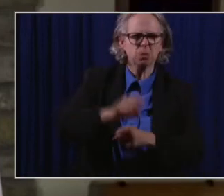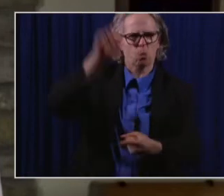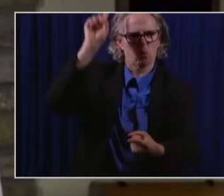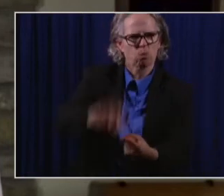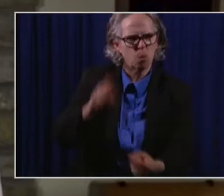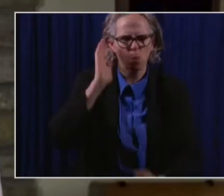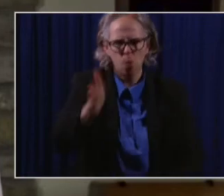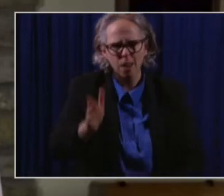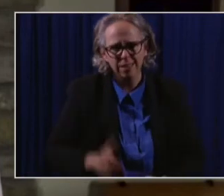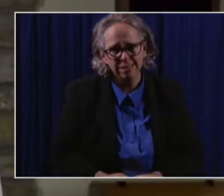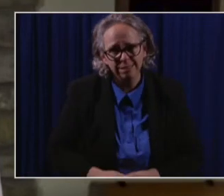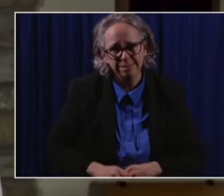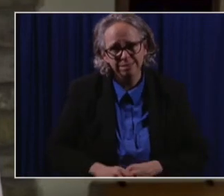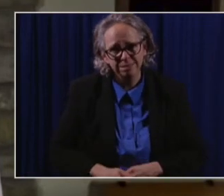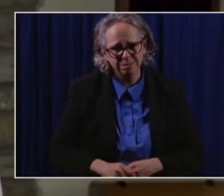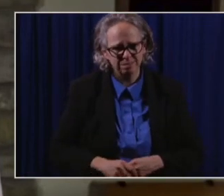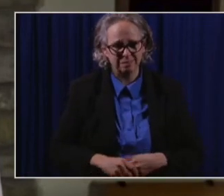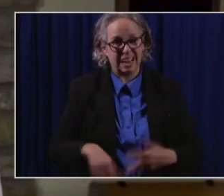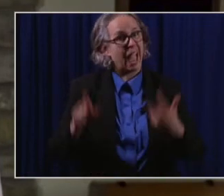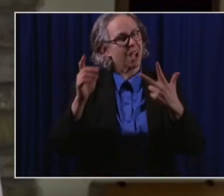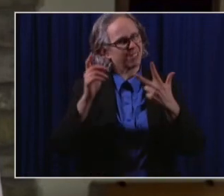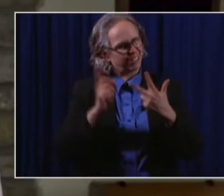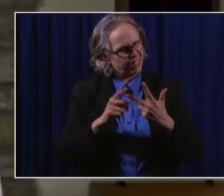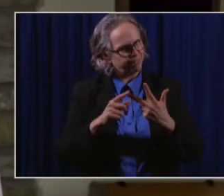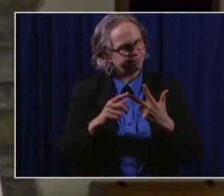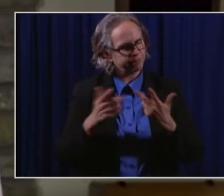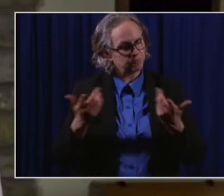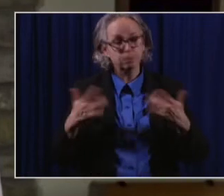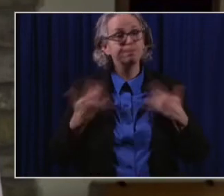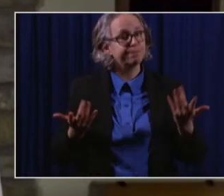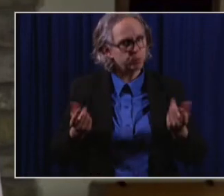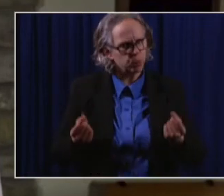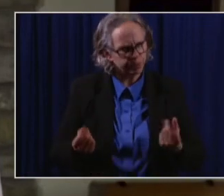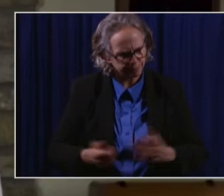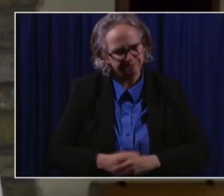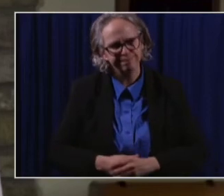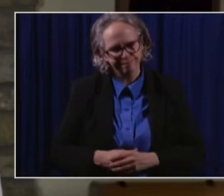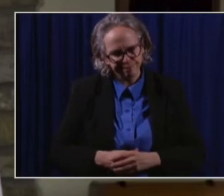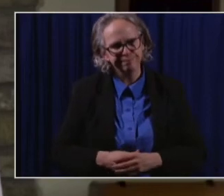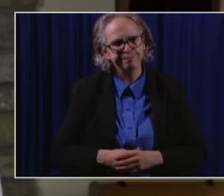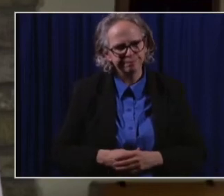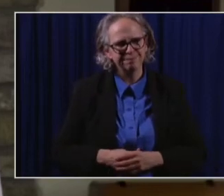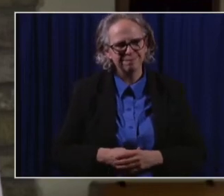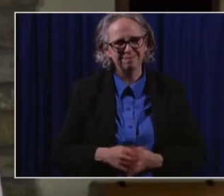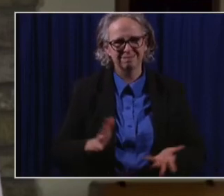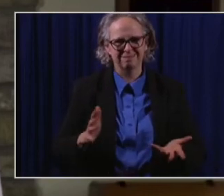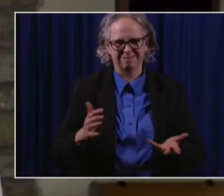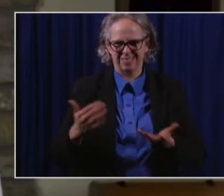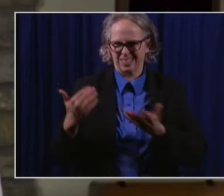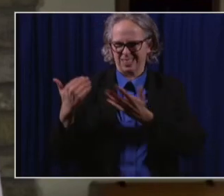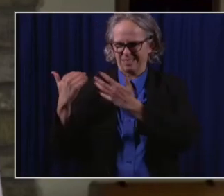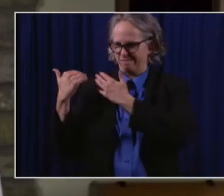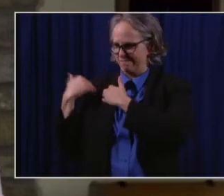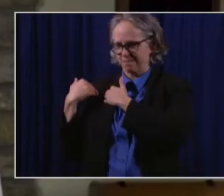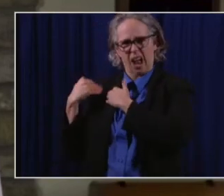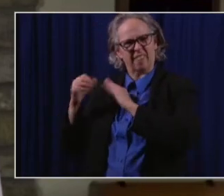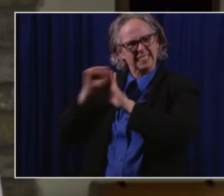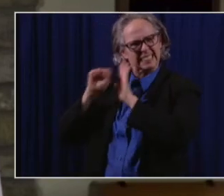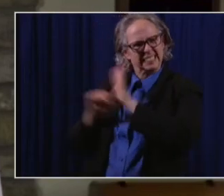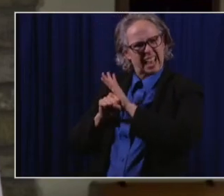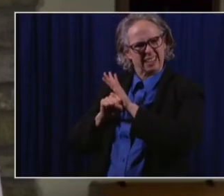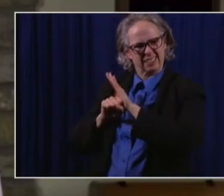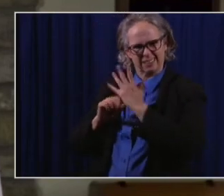The other thing is, incumbent upon us and local health departments and mayors and everyone else,